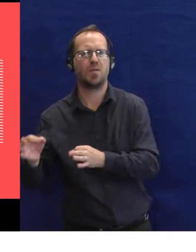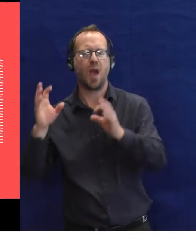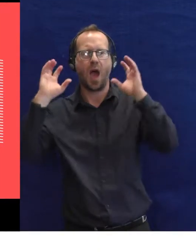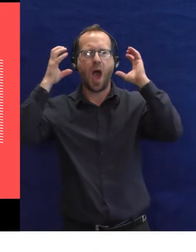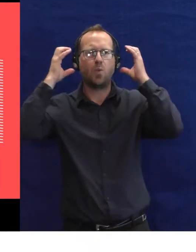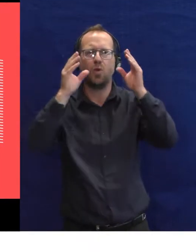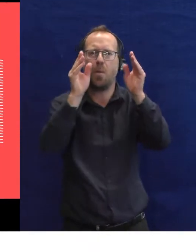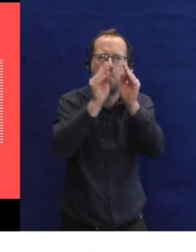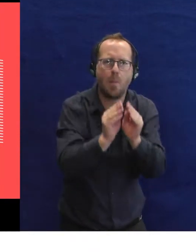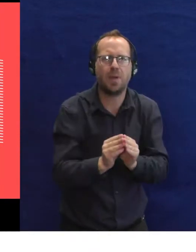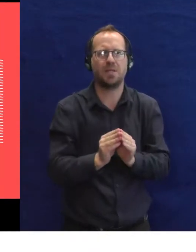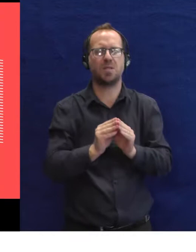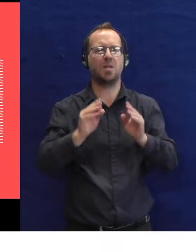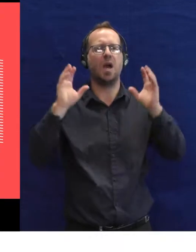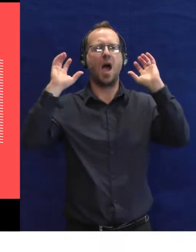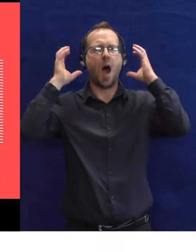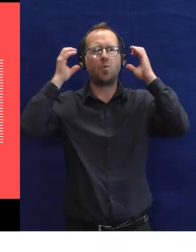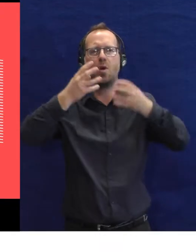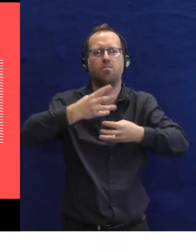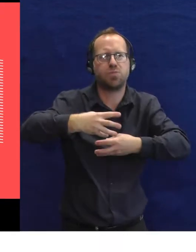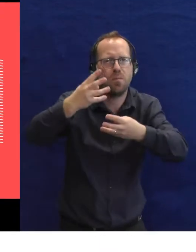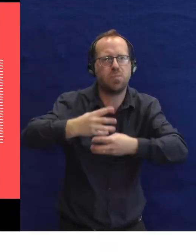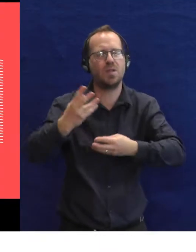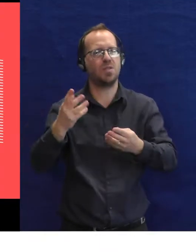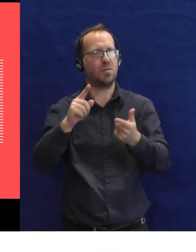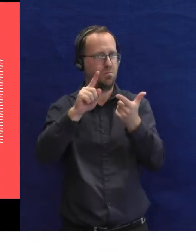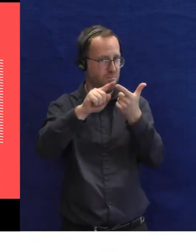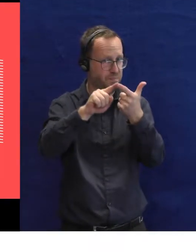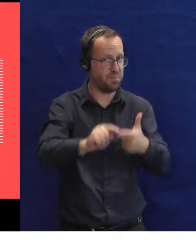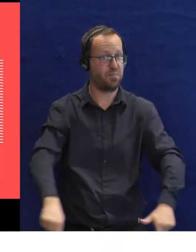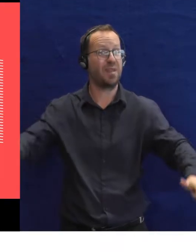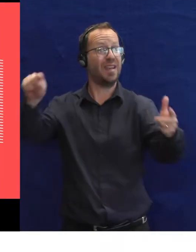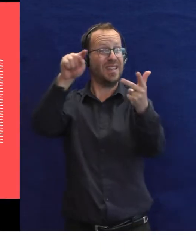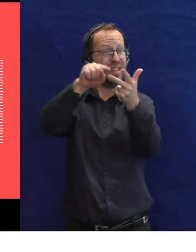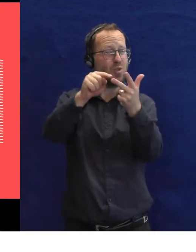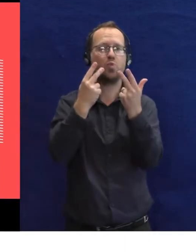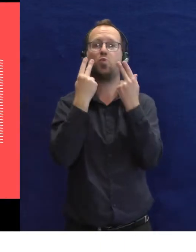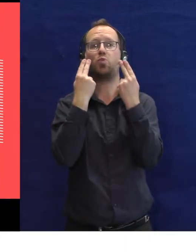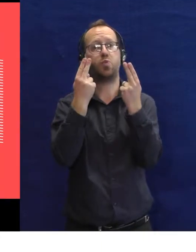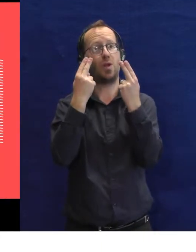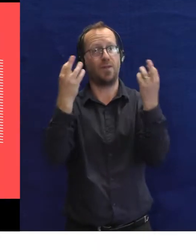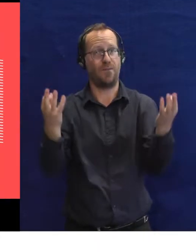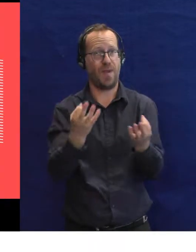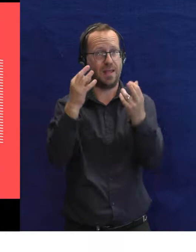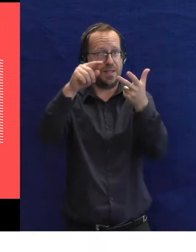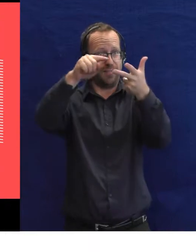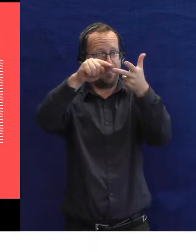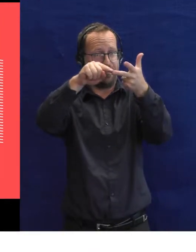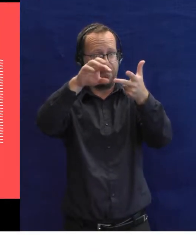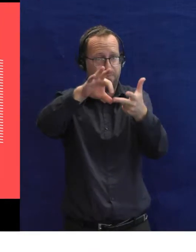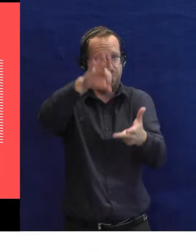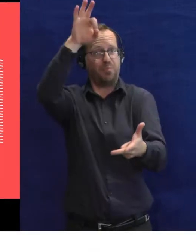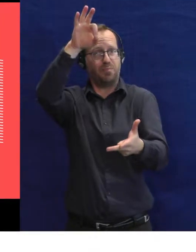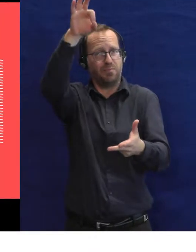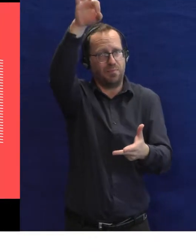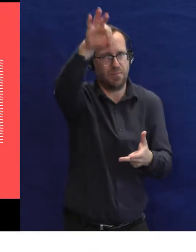description, how we can do audio descriptions nowadays. And the 4th one, the key part of this presentation,